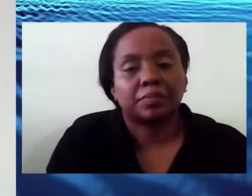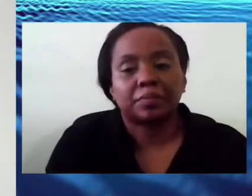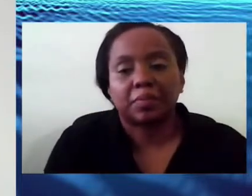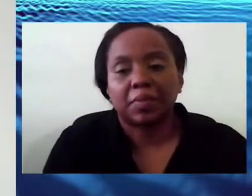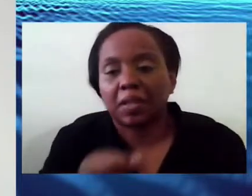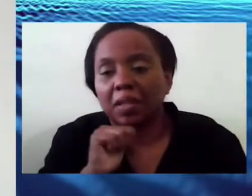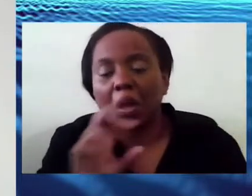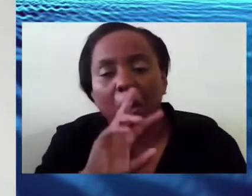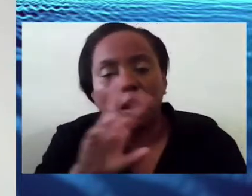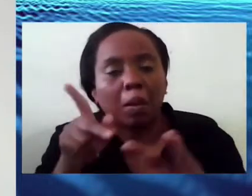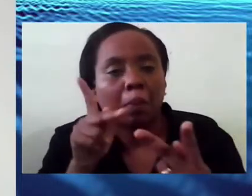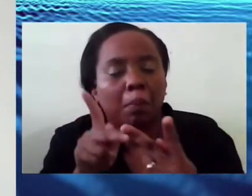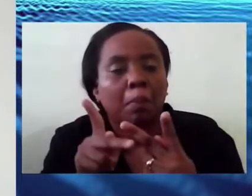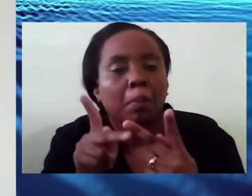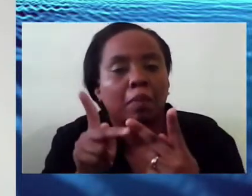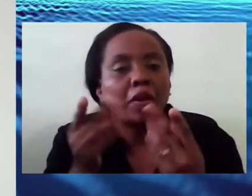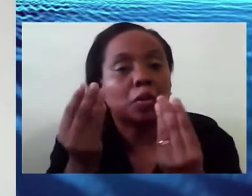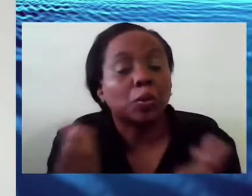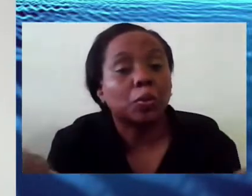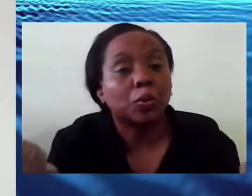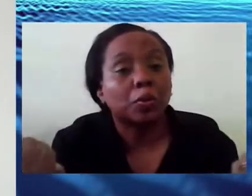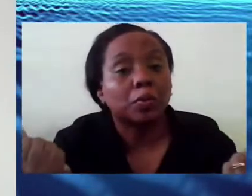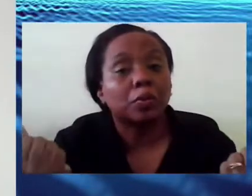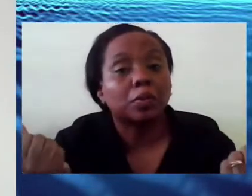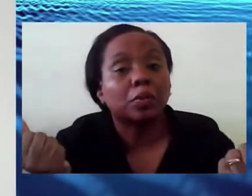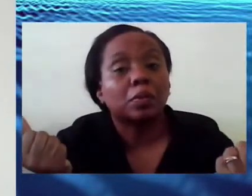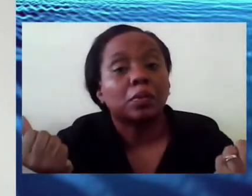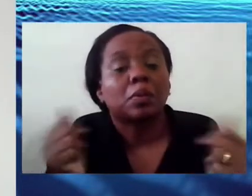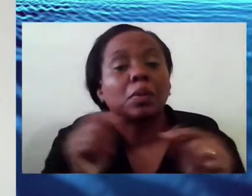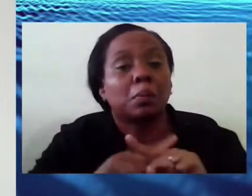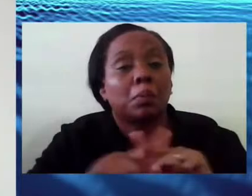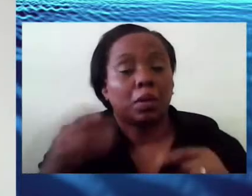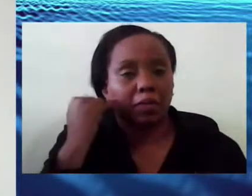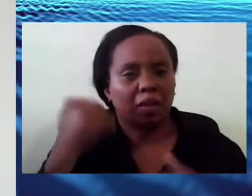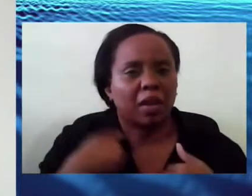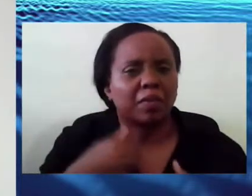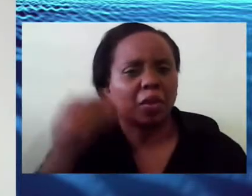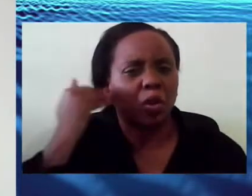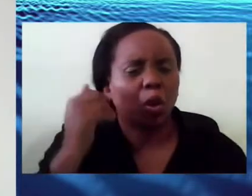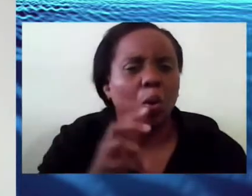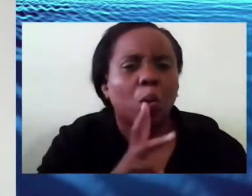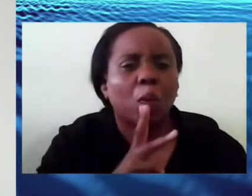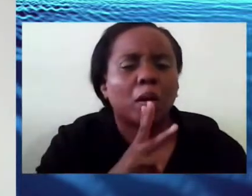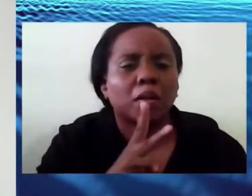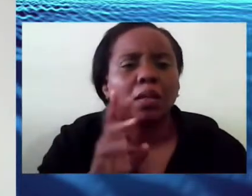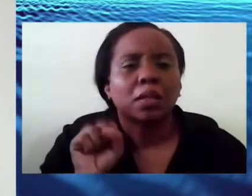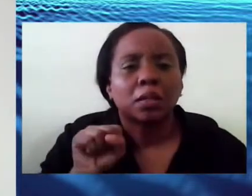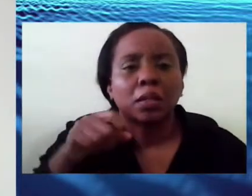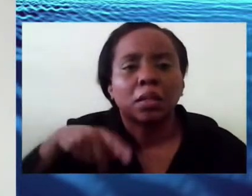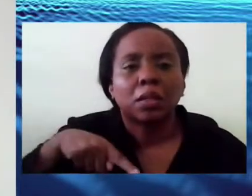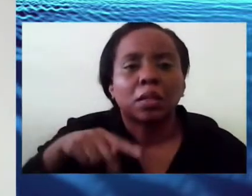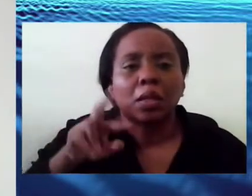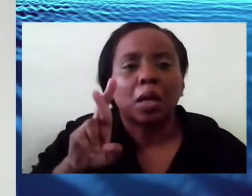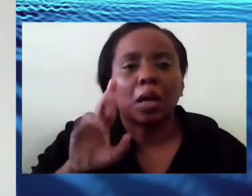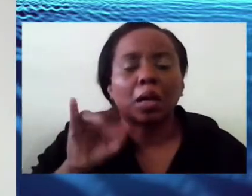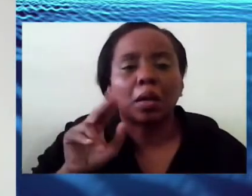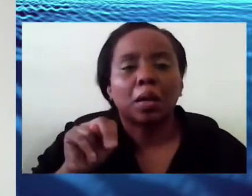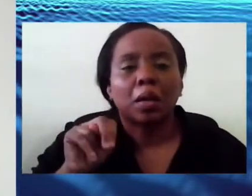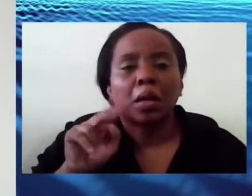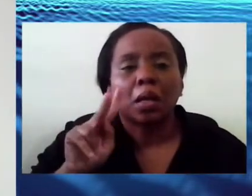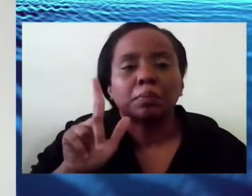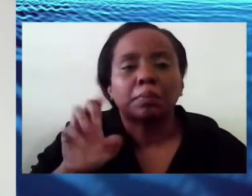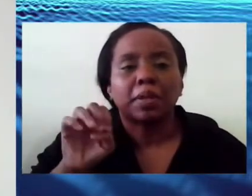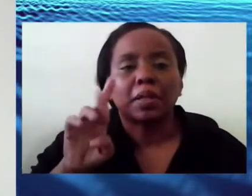cure, but you can apply sprinklers or blowers to try and wash the grasses. This